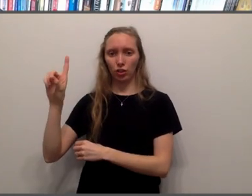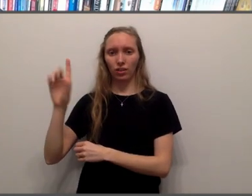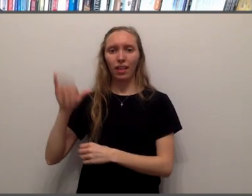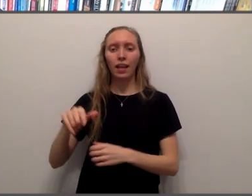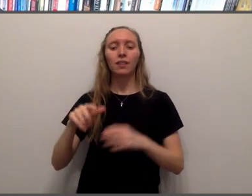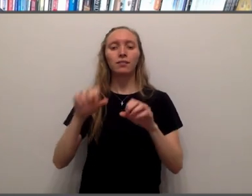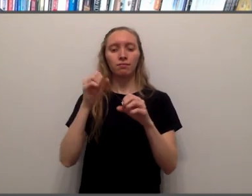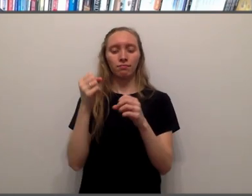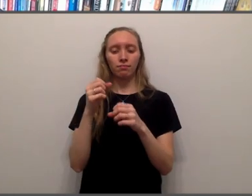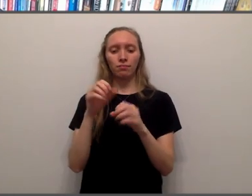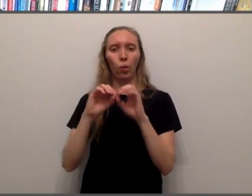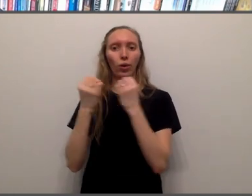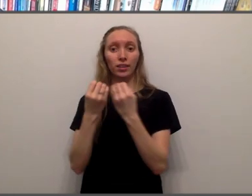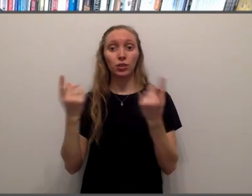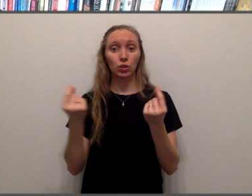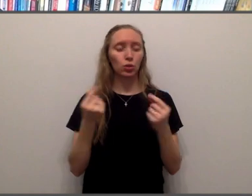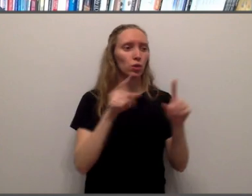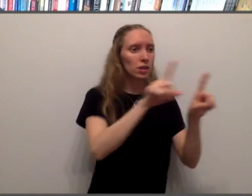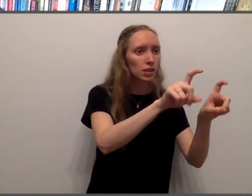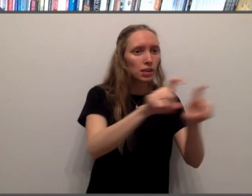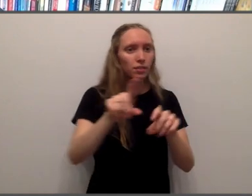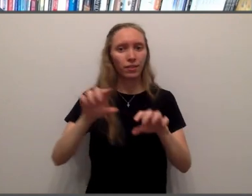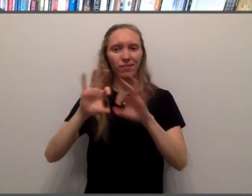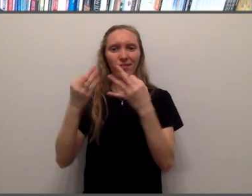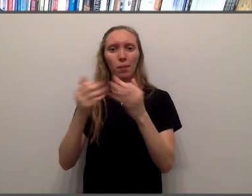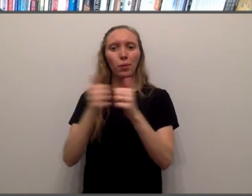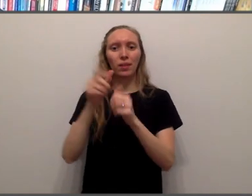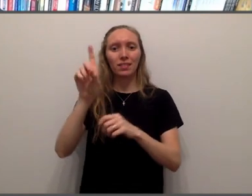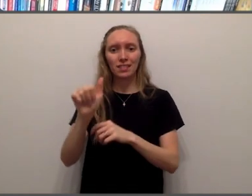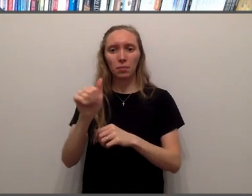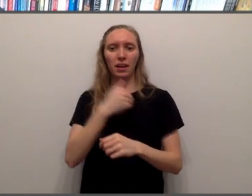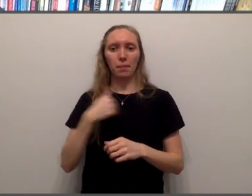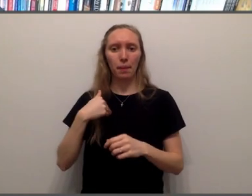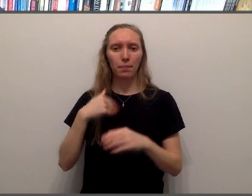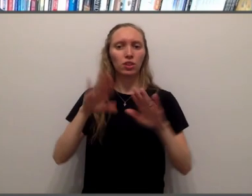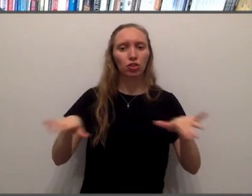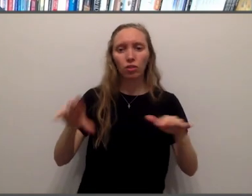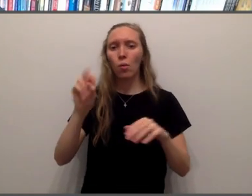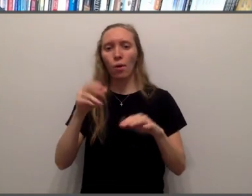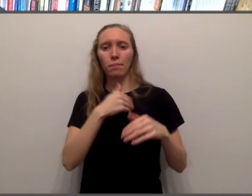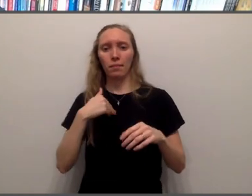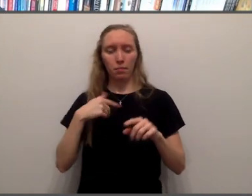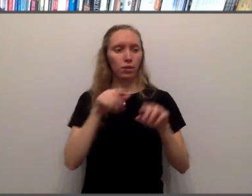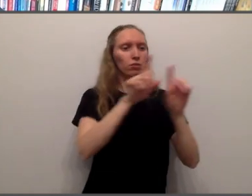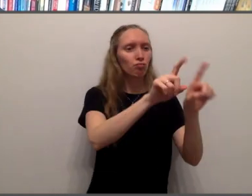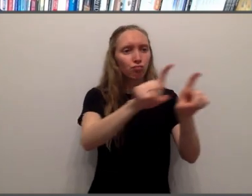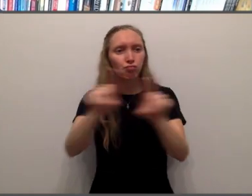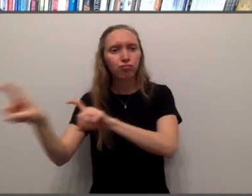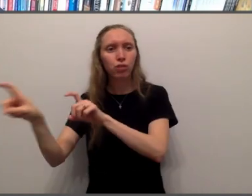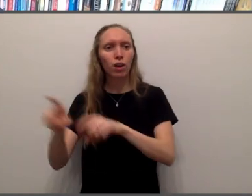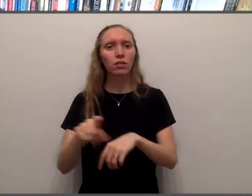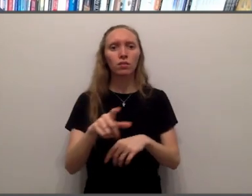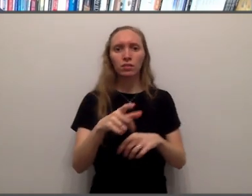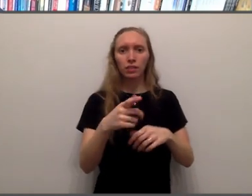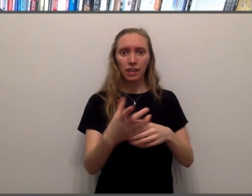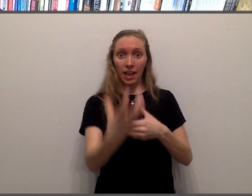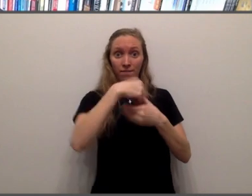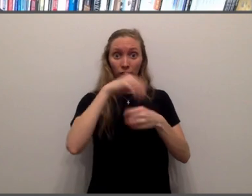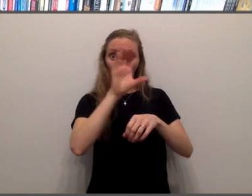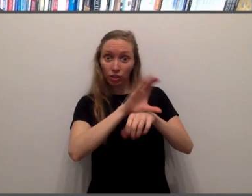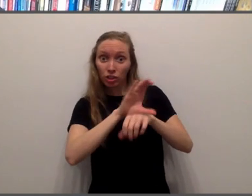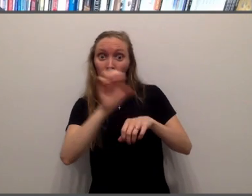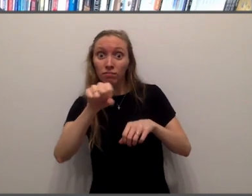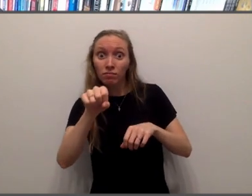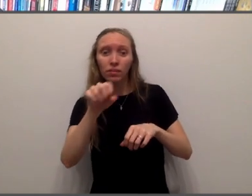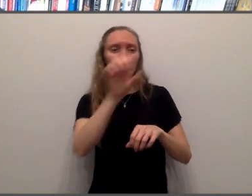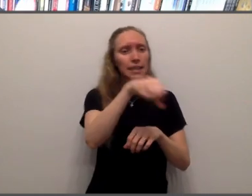organization who provides data and resources to families who are on the margin. Listen to these statistics, and